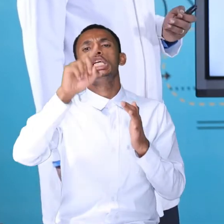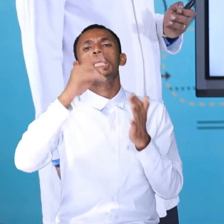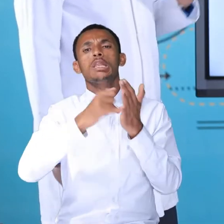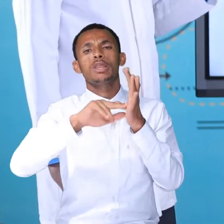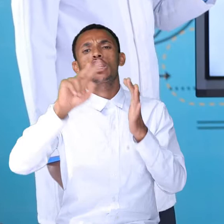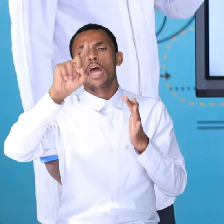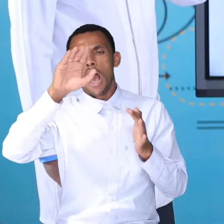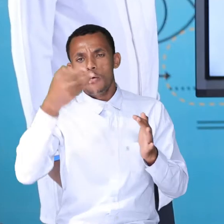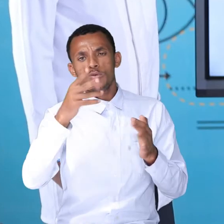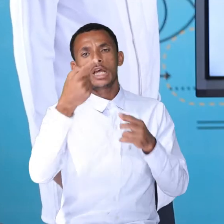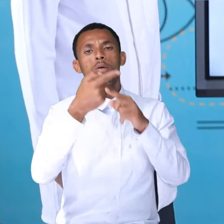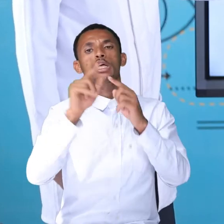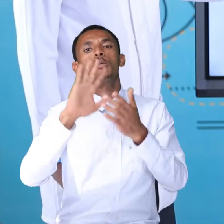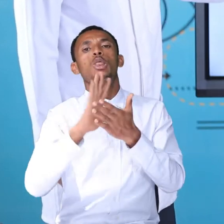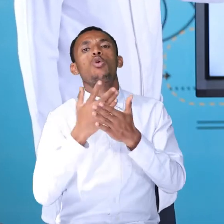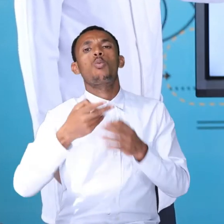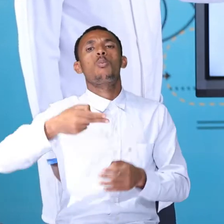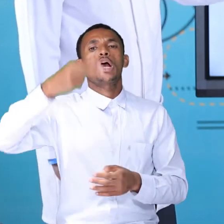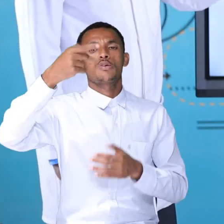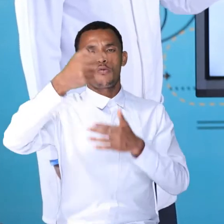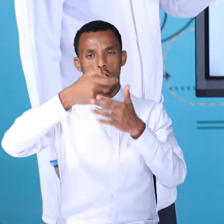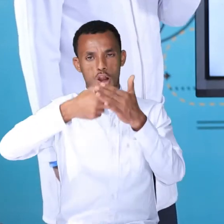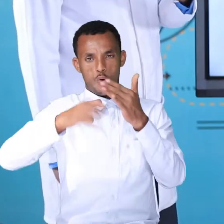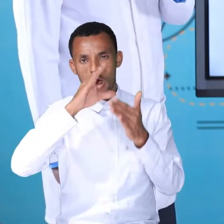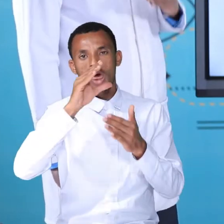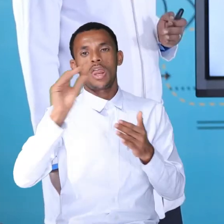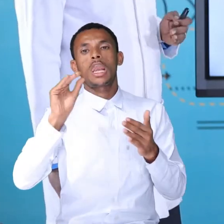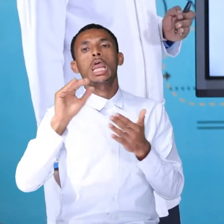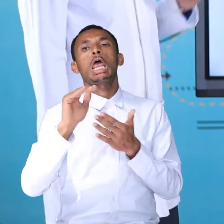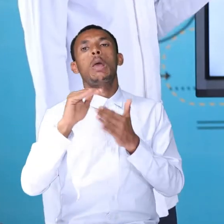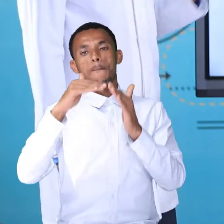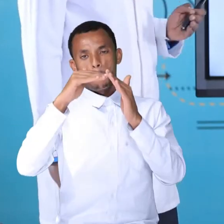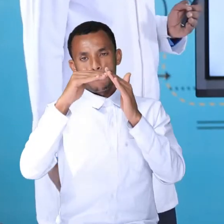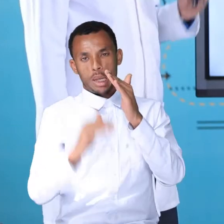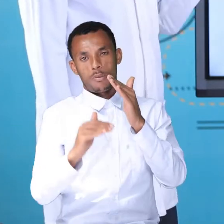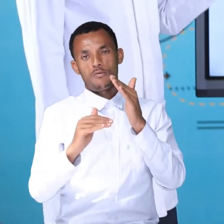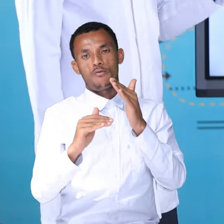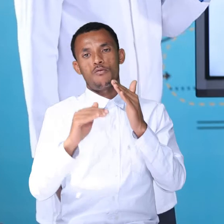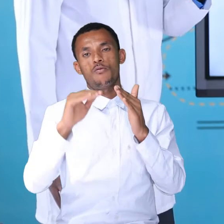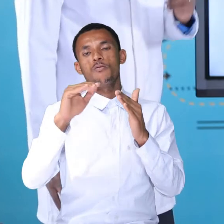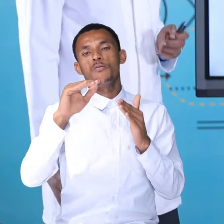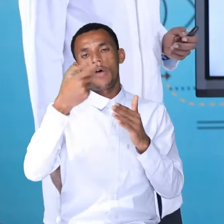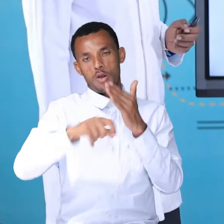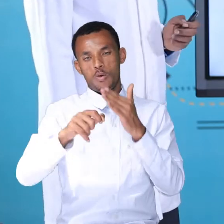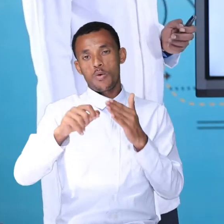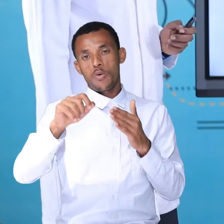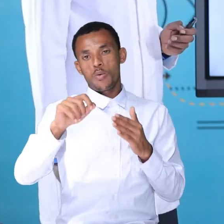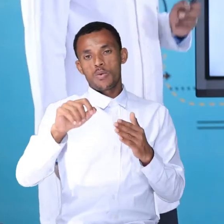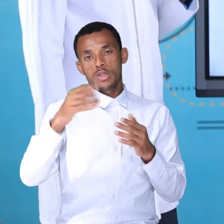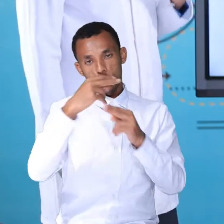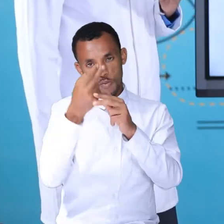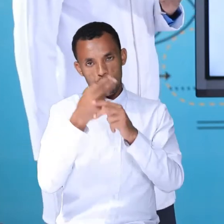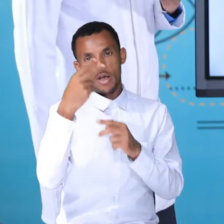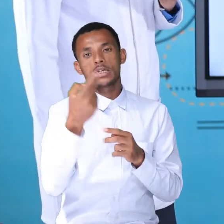of the difference between maximum value and minimum value. Half of maximum value of the trigonometric